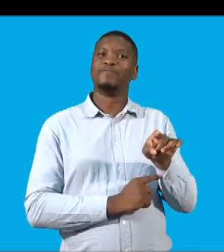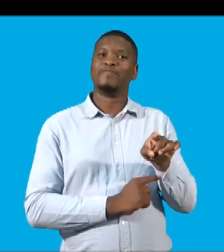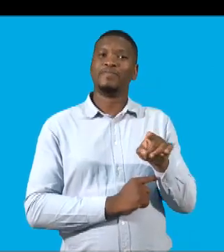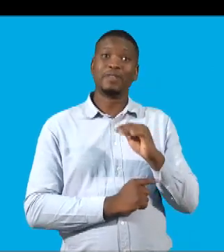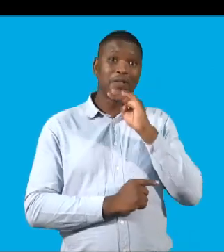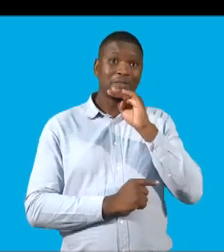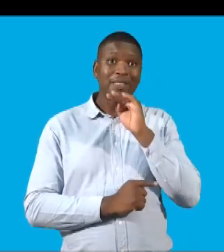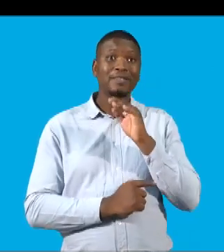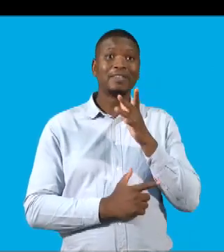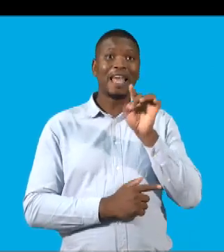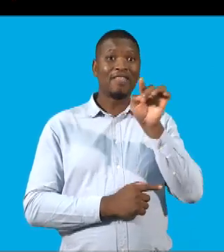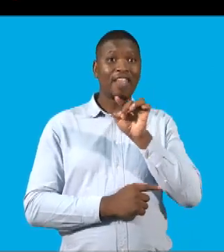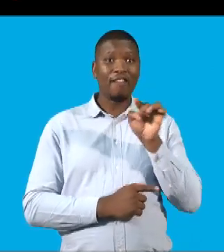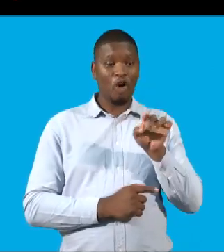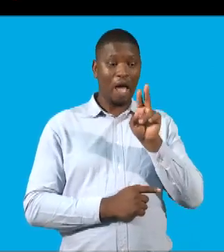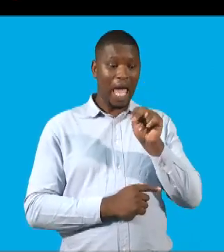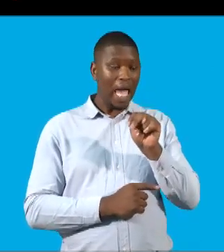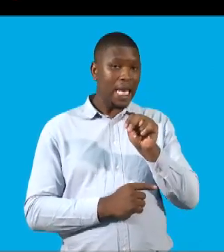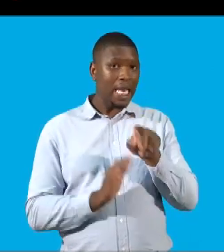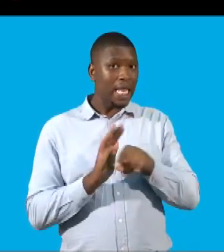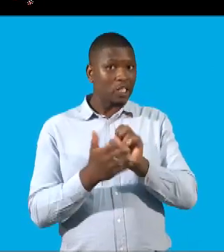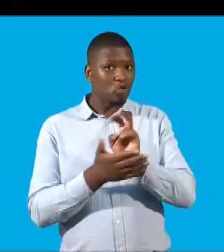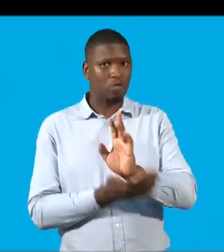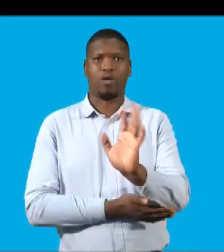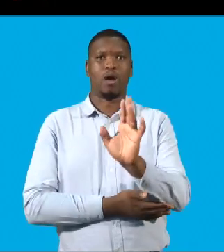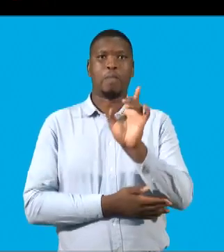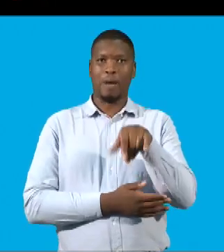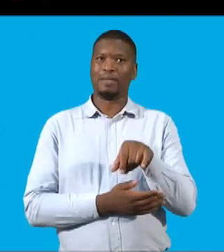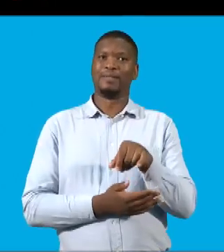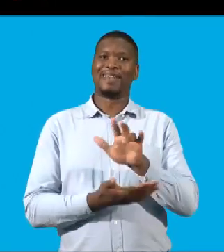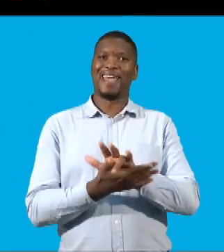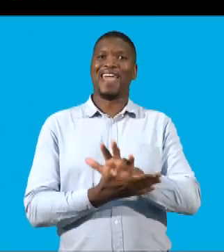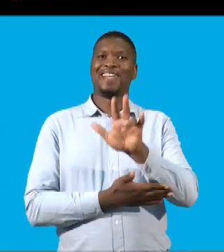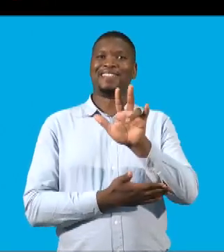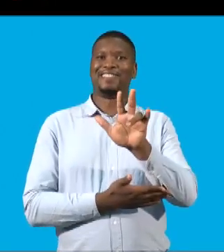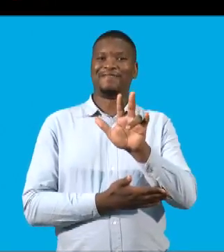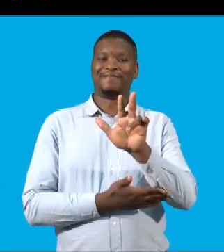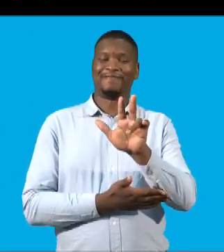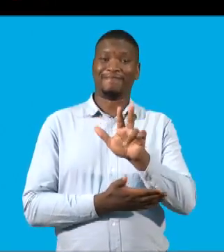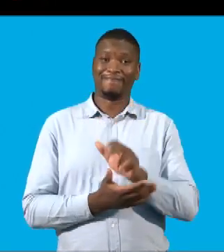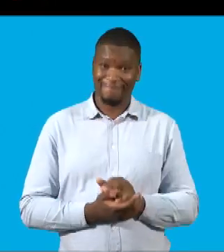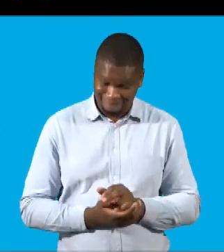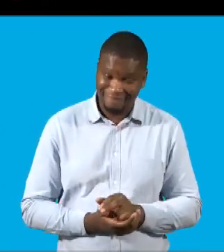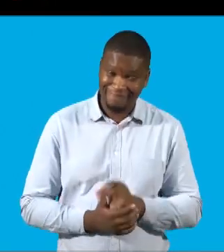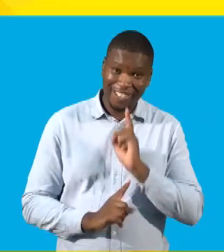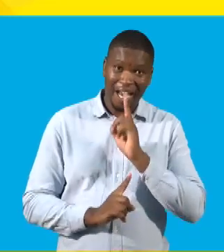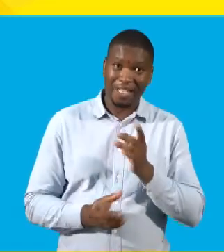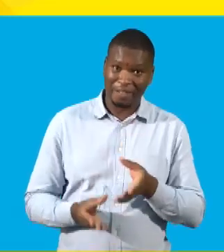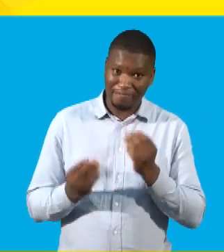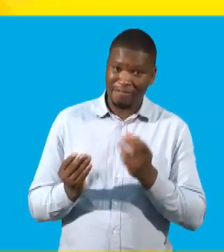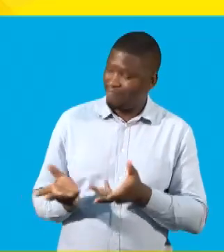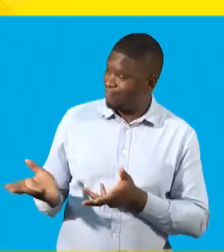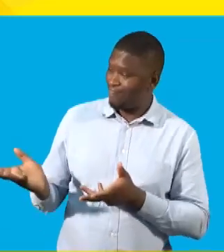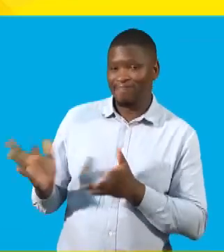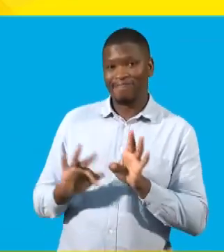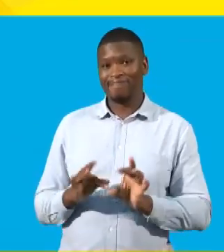value of n. Therefore, n cannot be the negative 12, but it is that 18. And that is when it